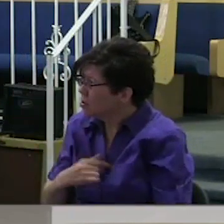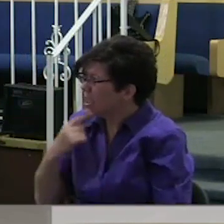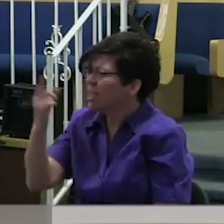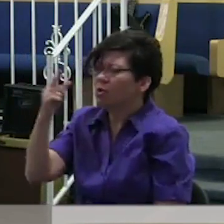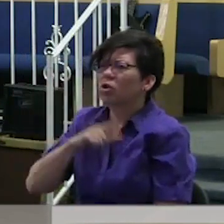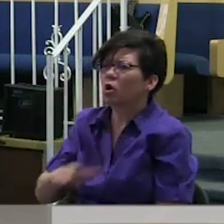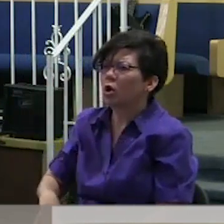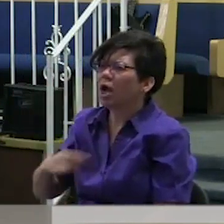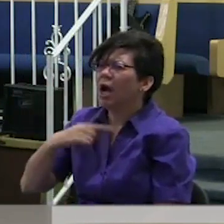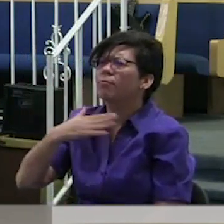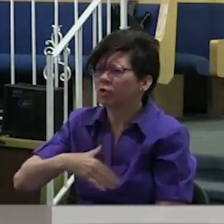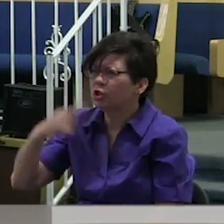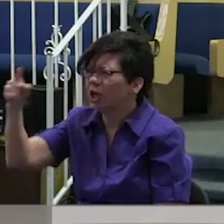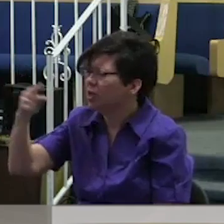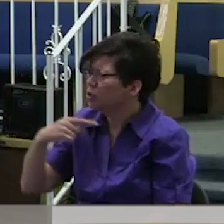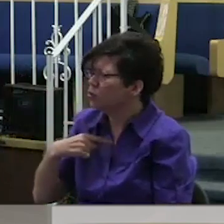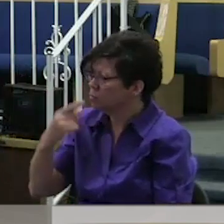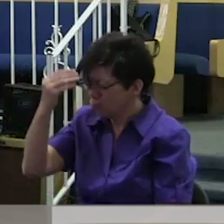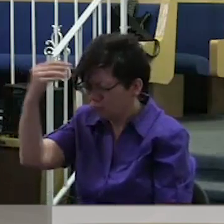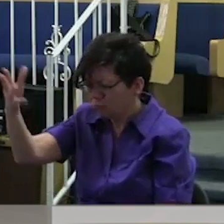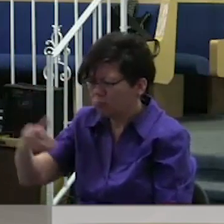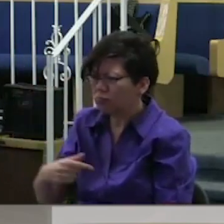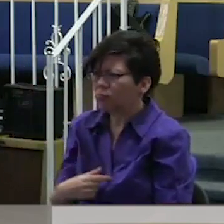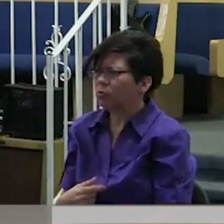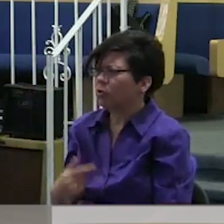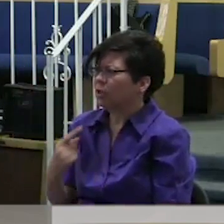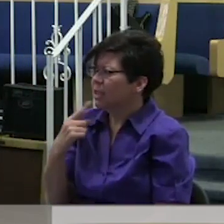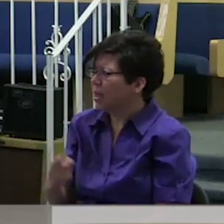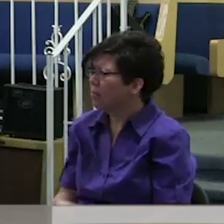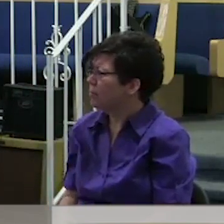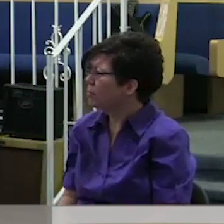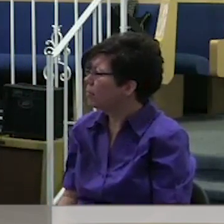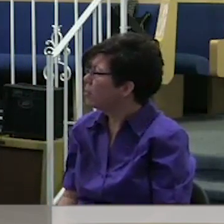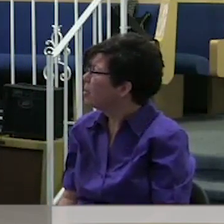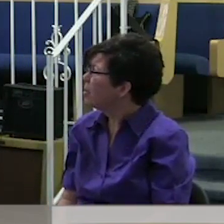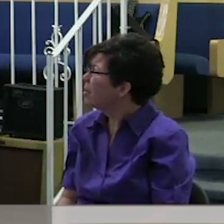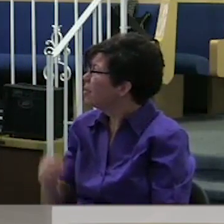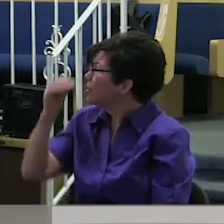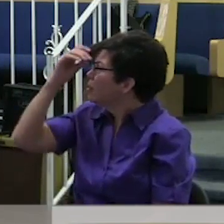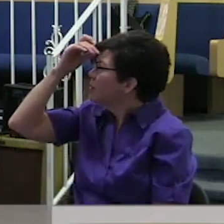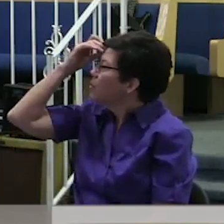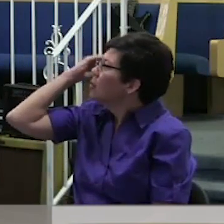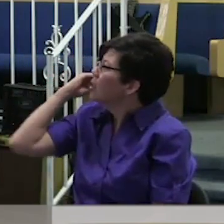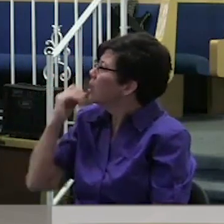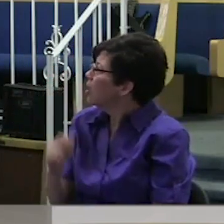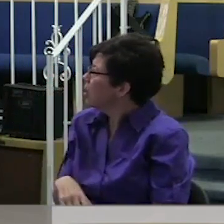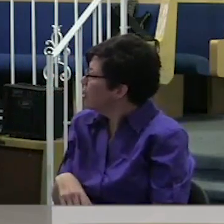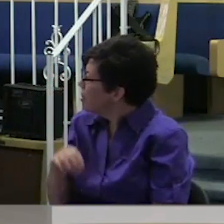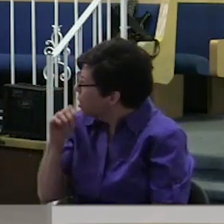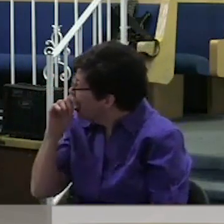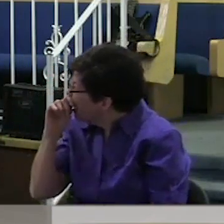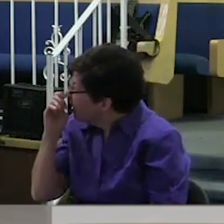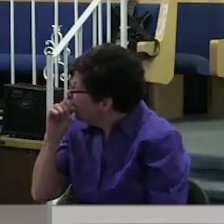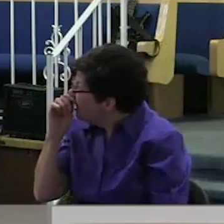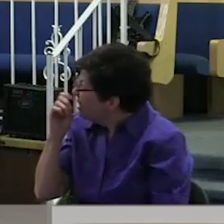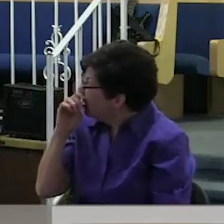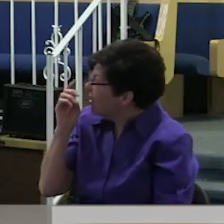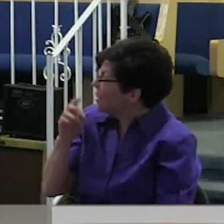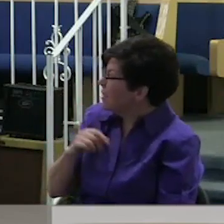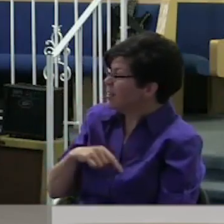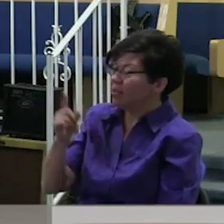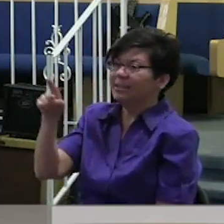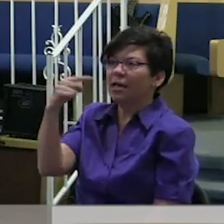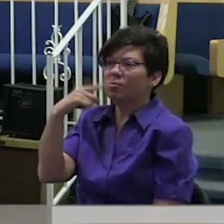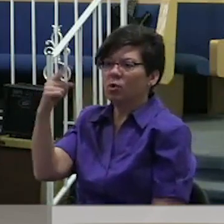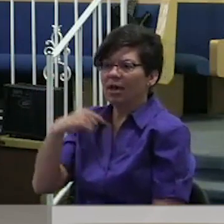you appreciate him. You got to open up your mouth if you mean business. Now, this is a thing that you got to have some business